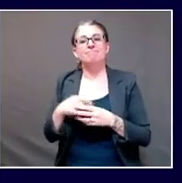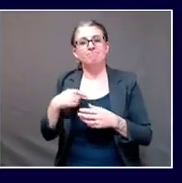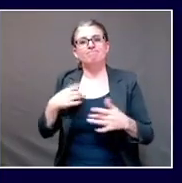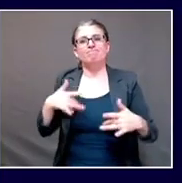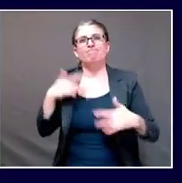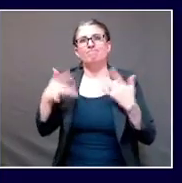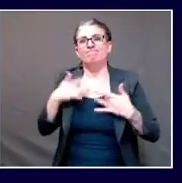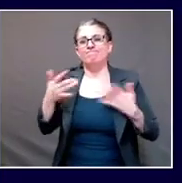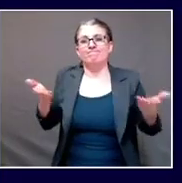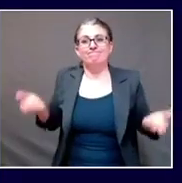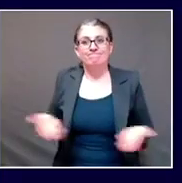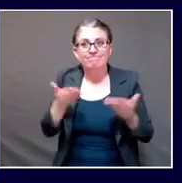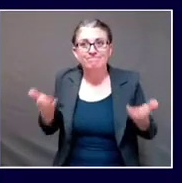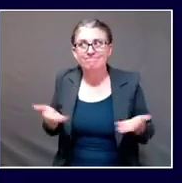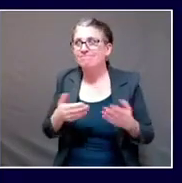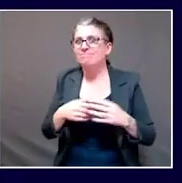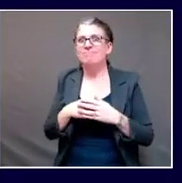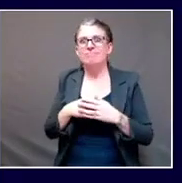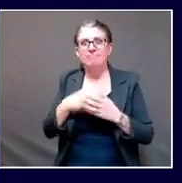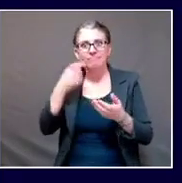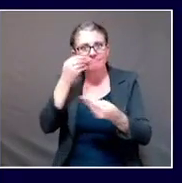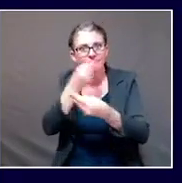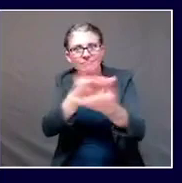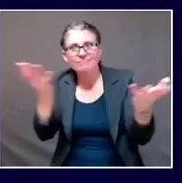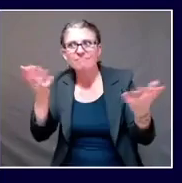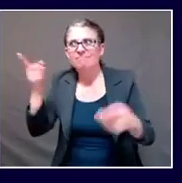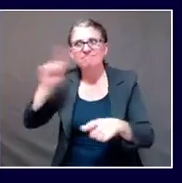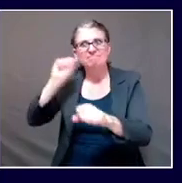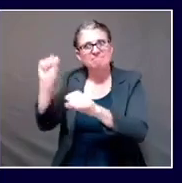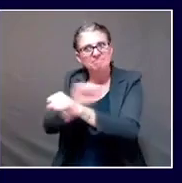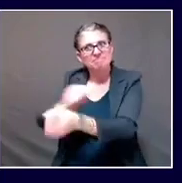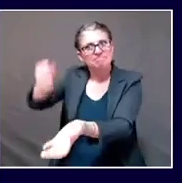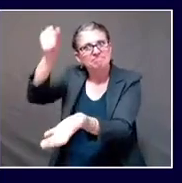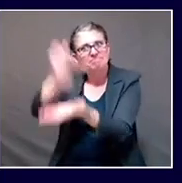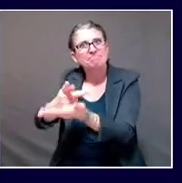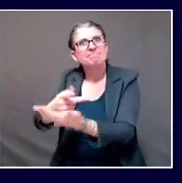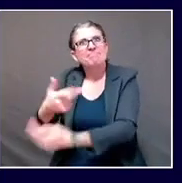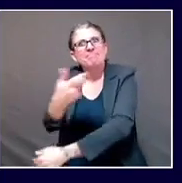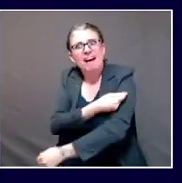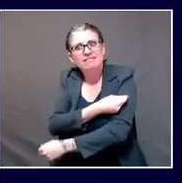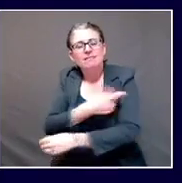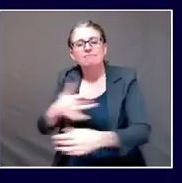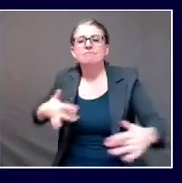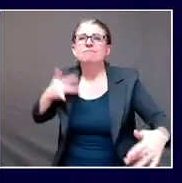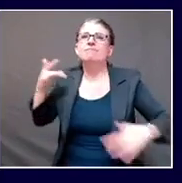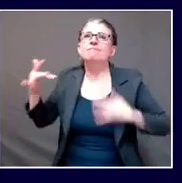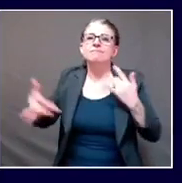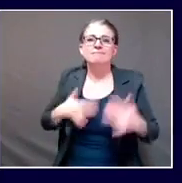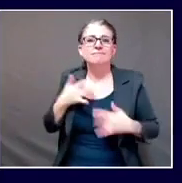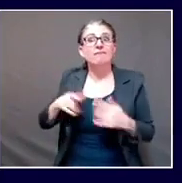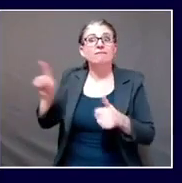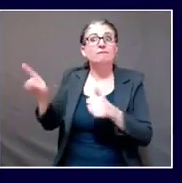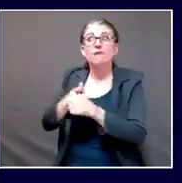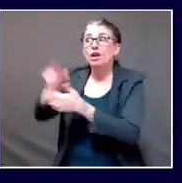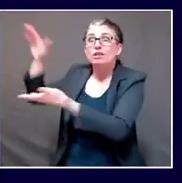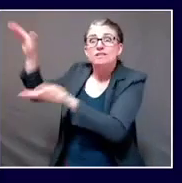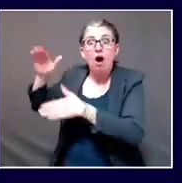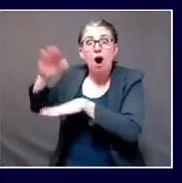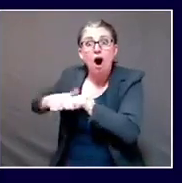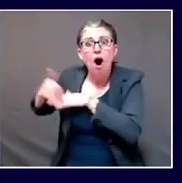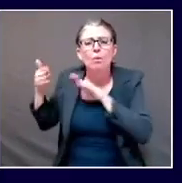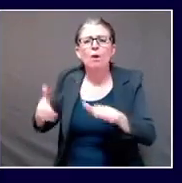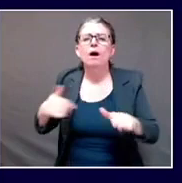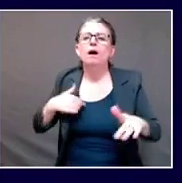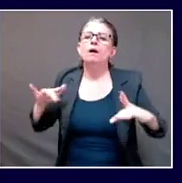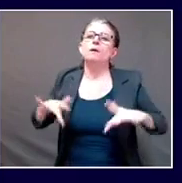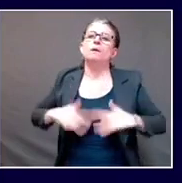the allocation of vaccines to Maine, whatever quantities we can get whenever we can get them. And thank you and Commissioner